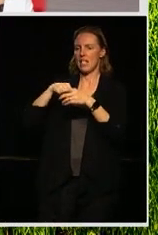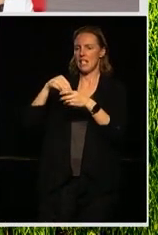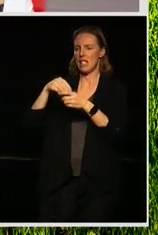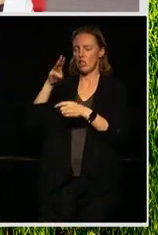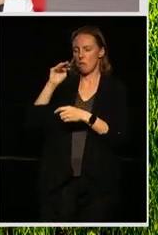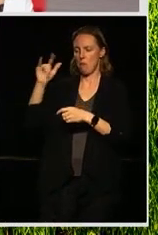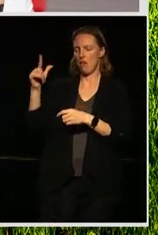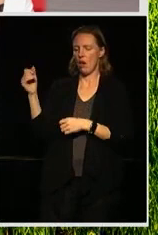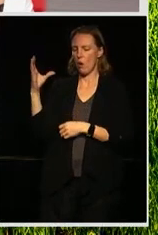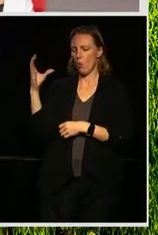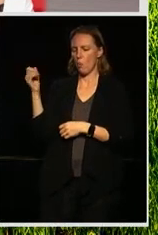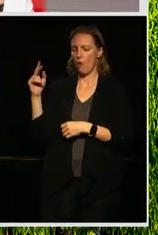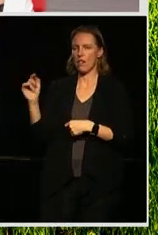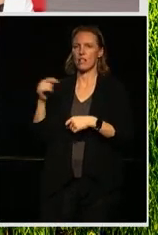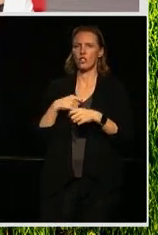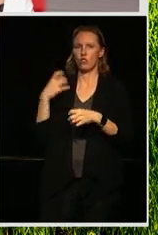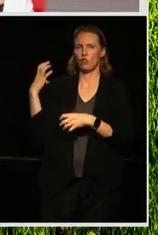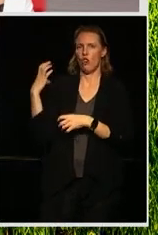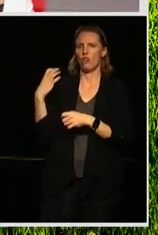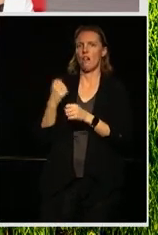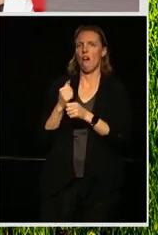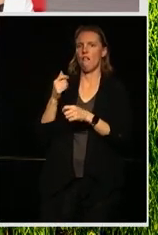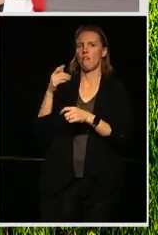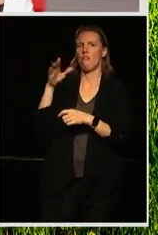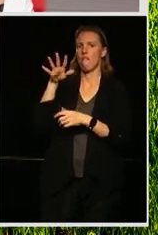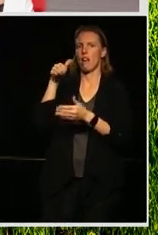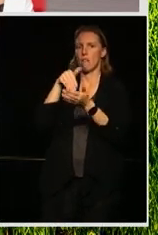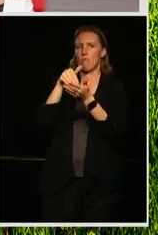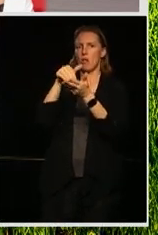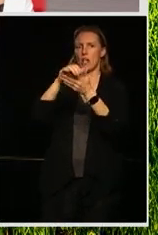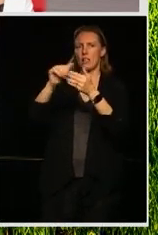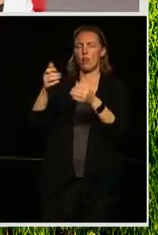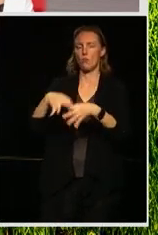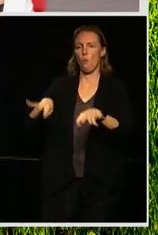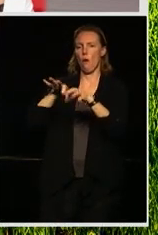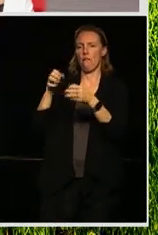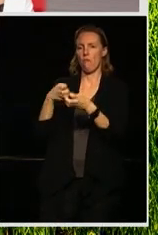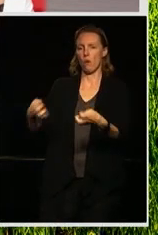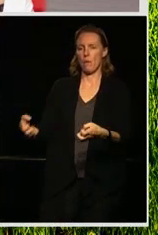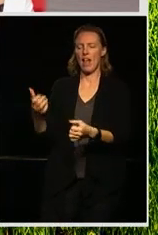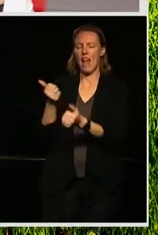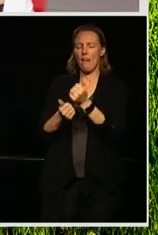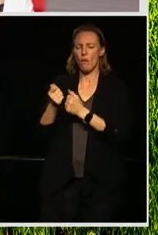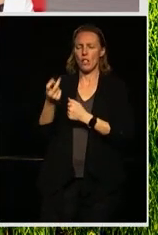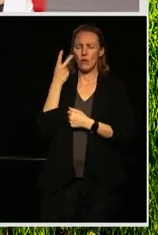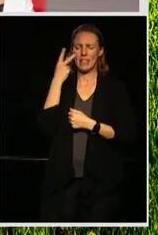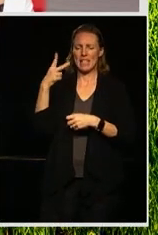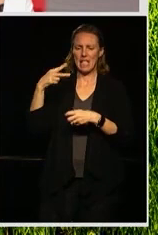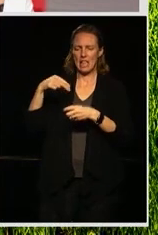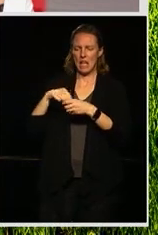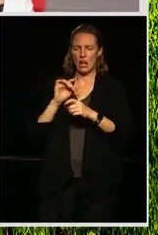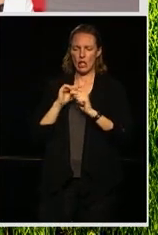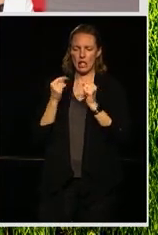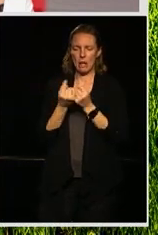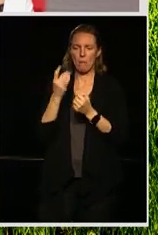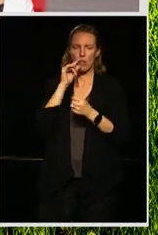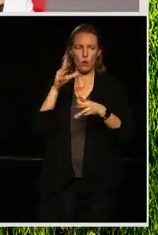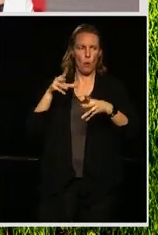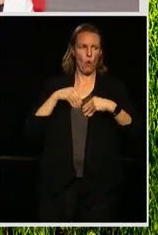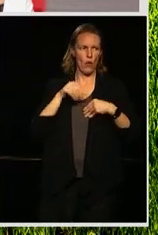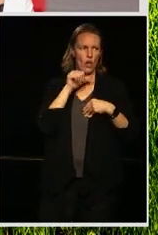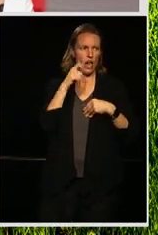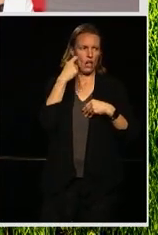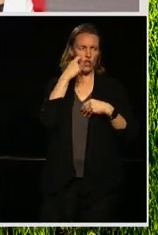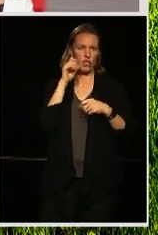of $5 million worth of equipment. Everybody that you see in our team is an owner in the company, not just an